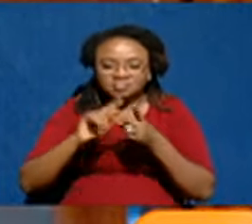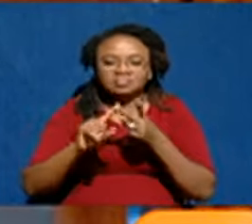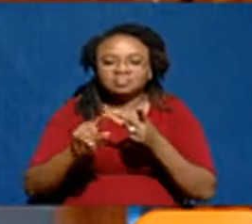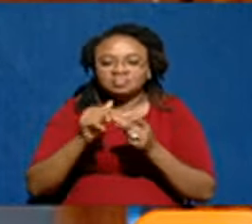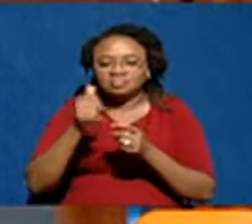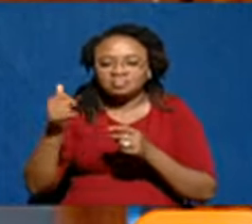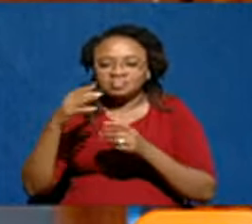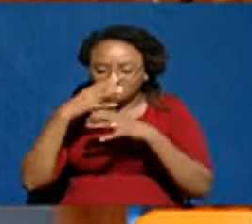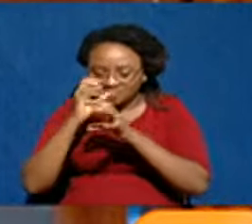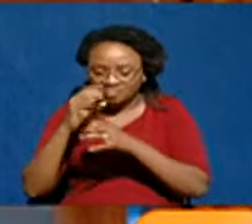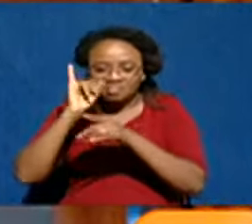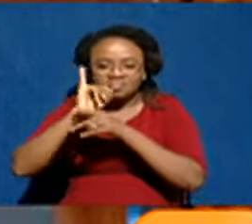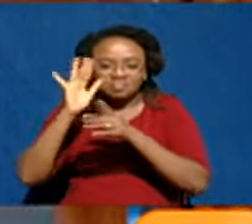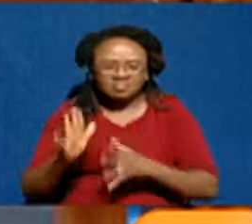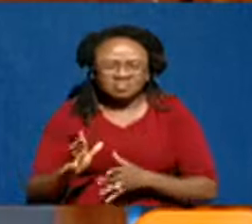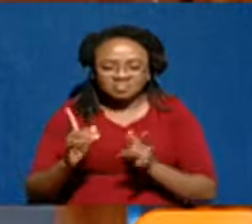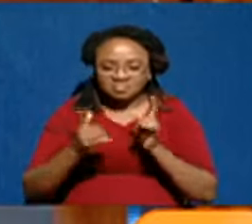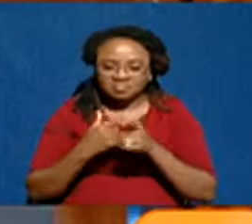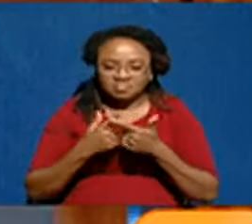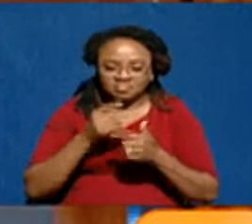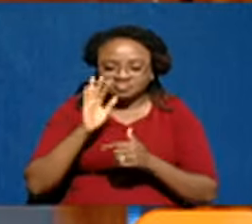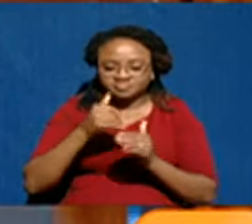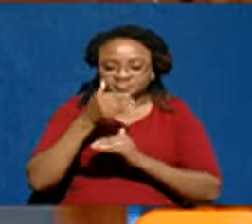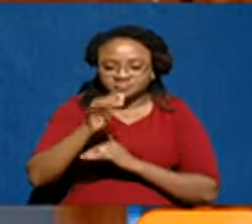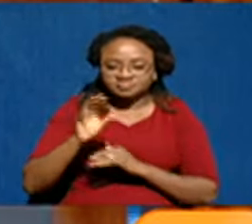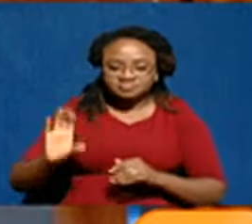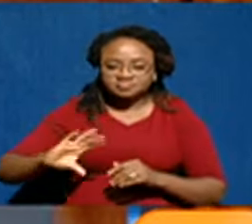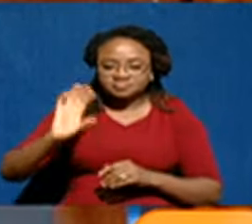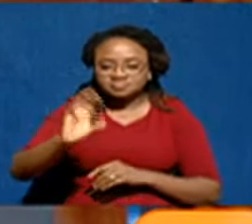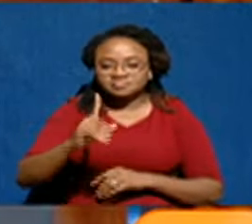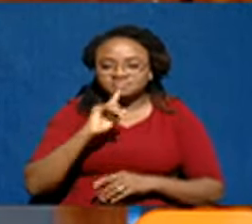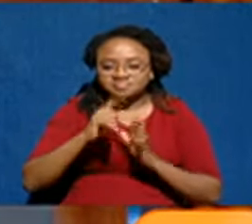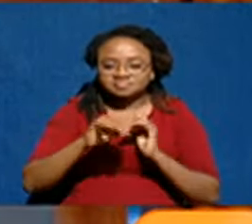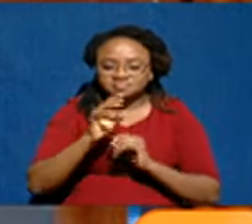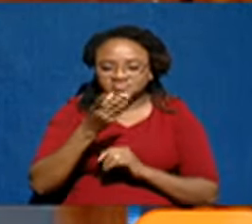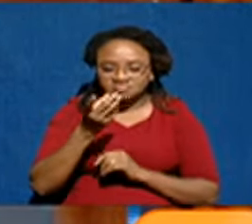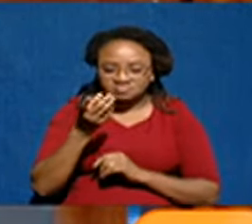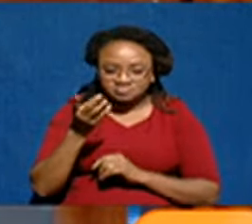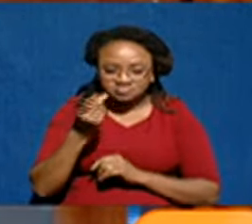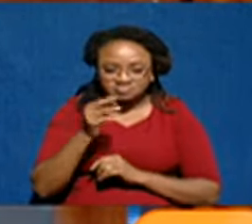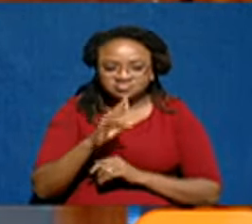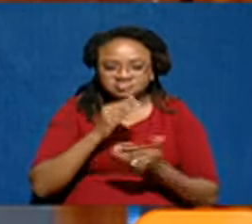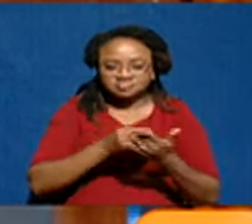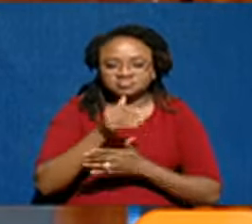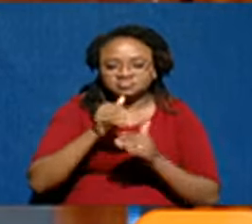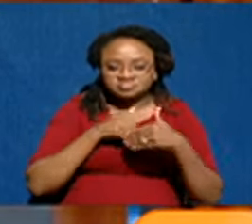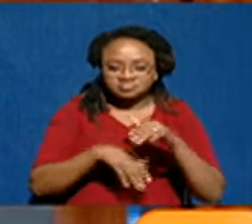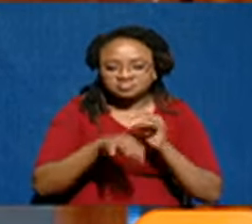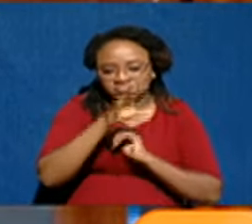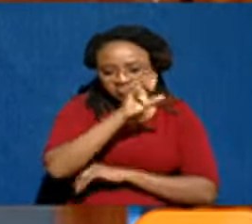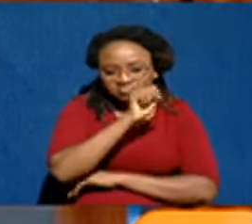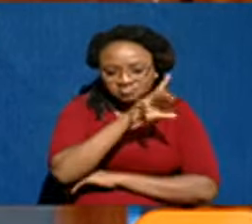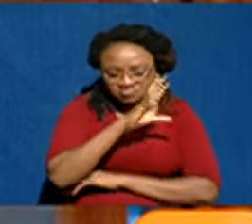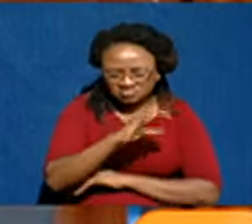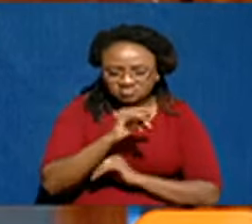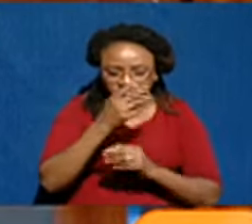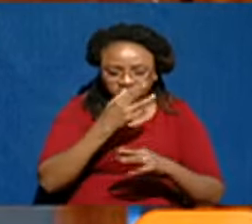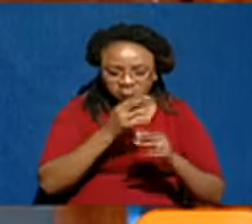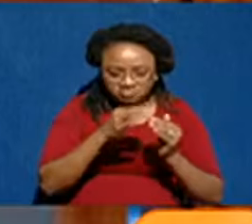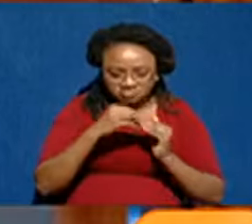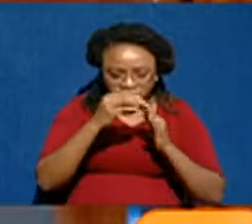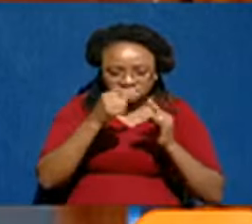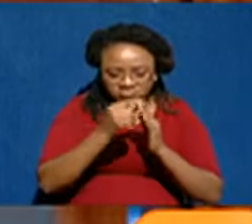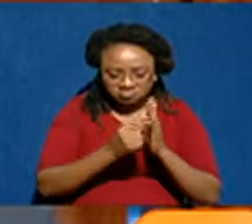with a caveat and says that the doctors will be paid as per the Salary and Remuneration Commission's guideline